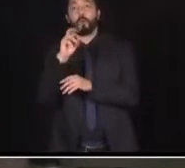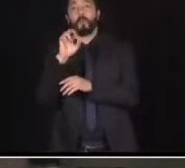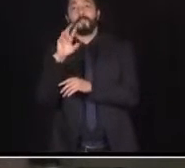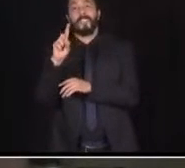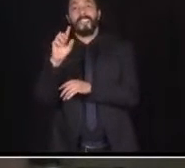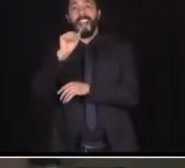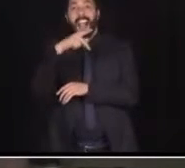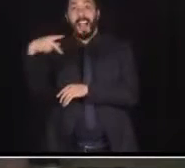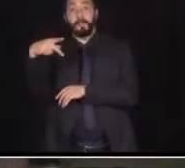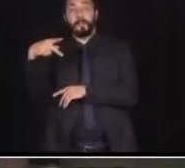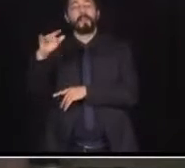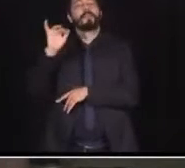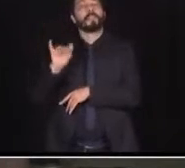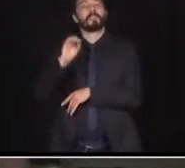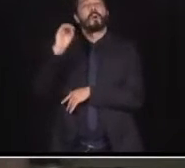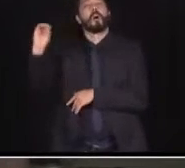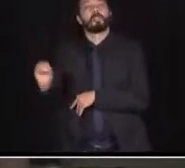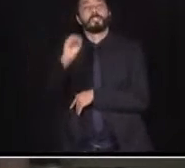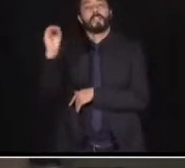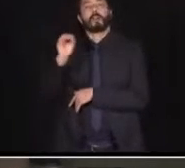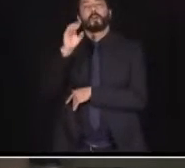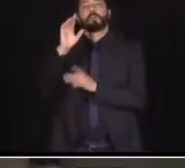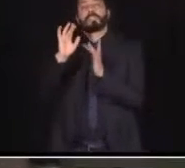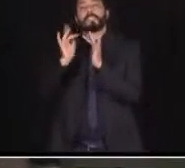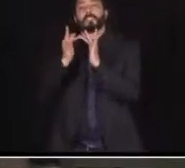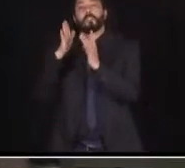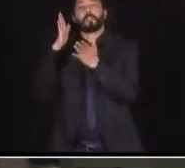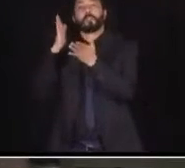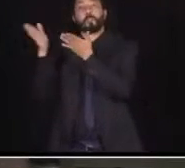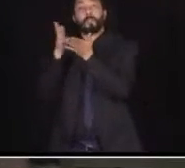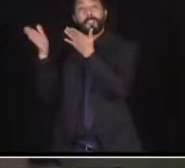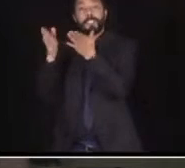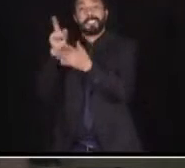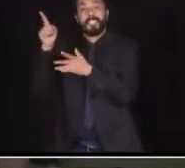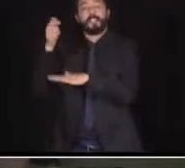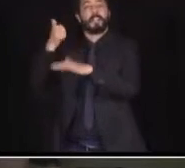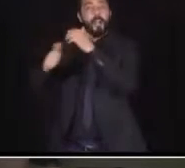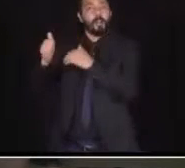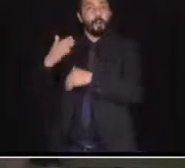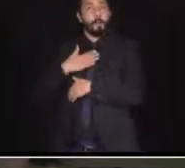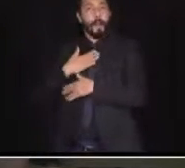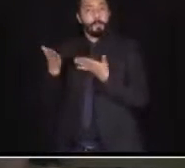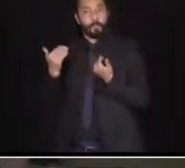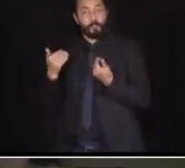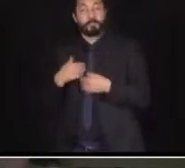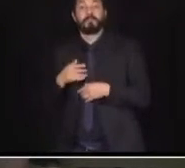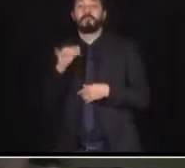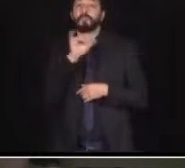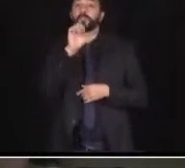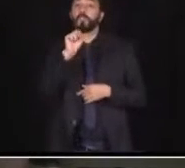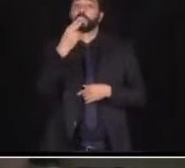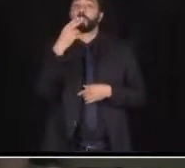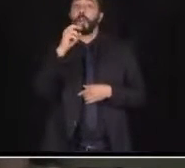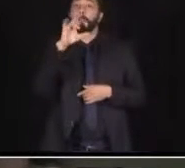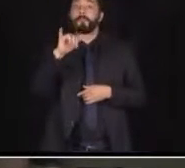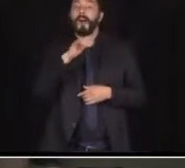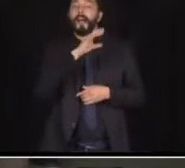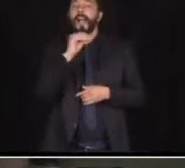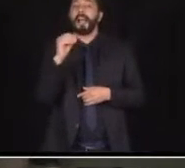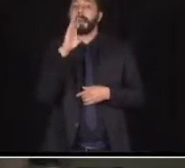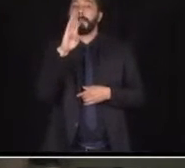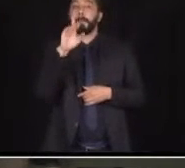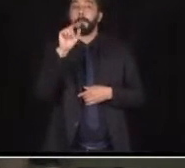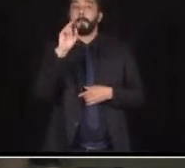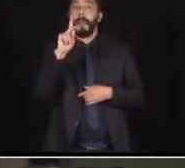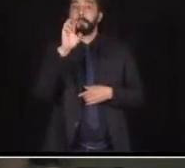by the Ontario Digital Service, so that's in my ministry now, along with Shopify and BlackBerry, who provided resources for free. And we handed